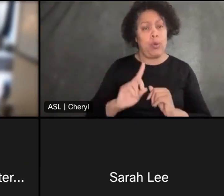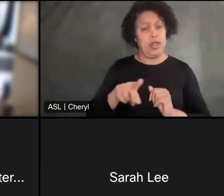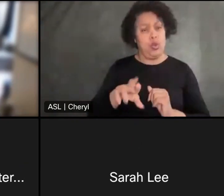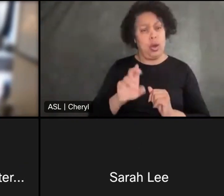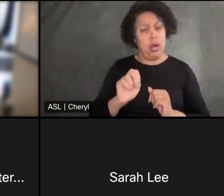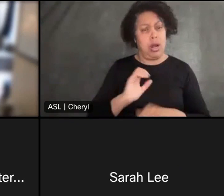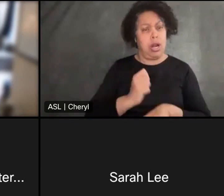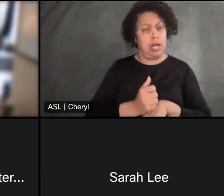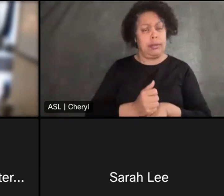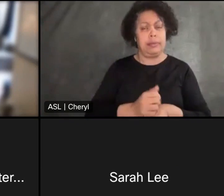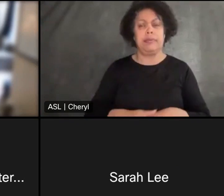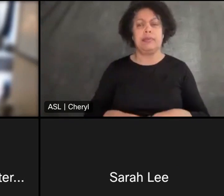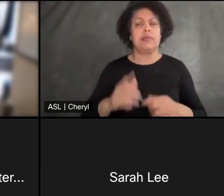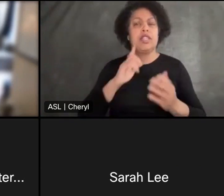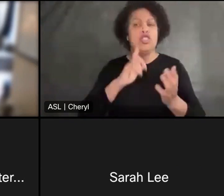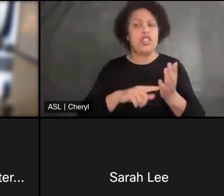website